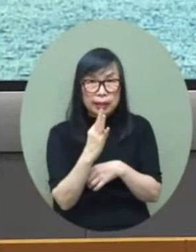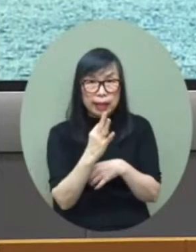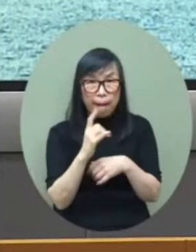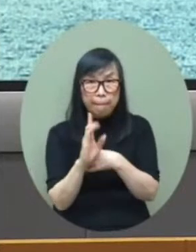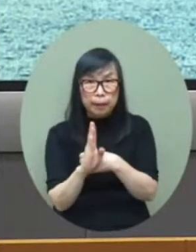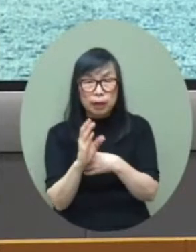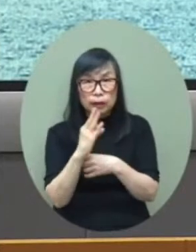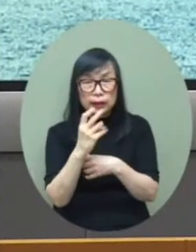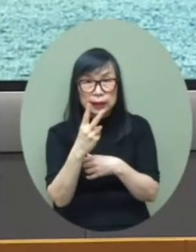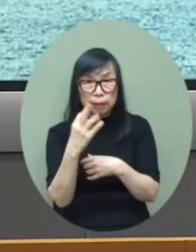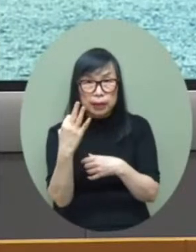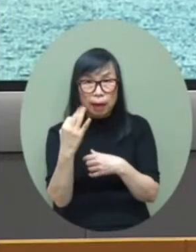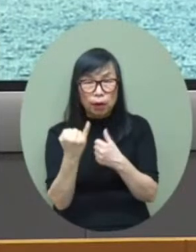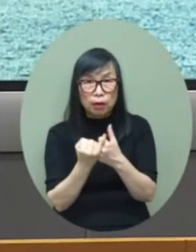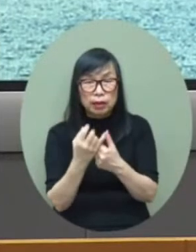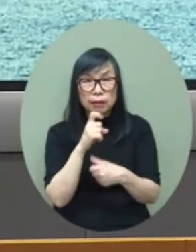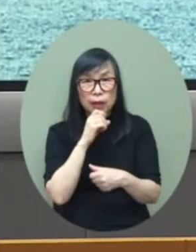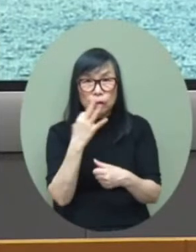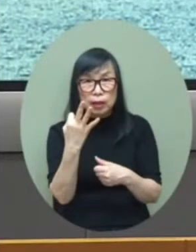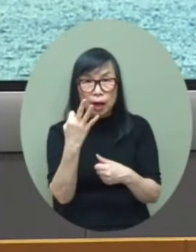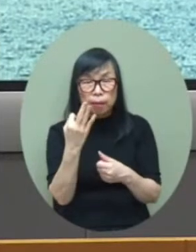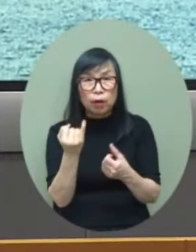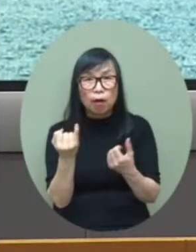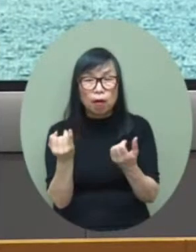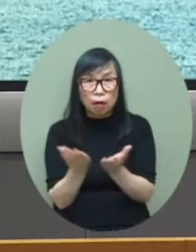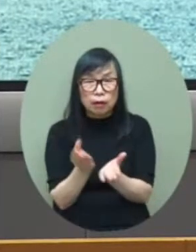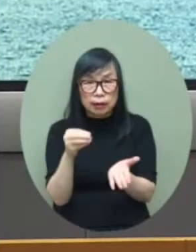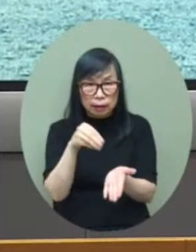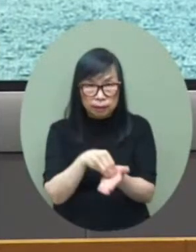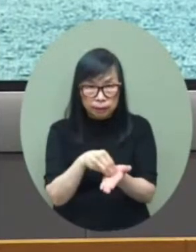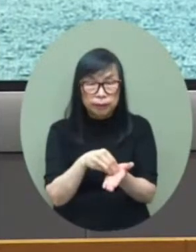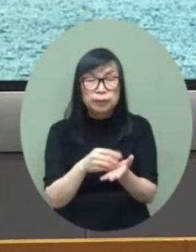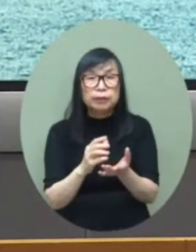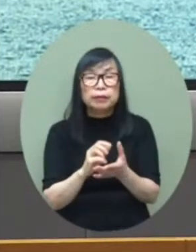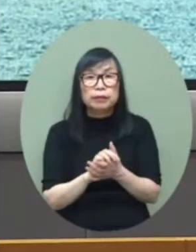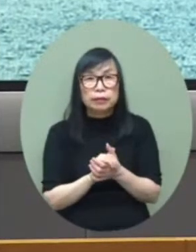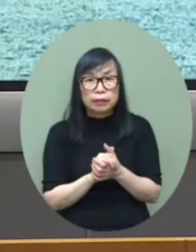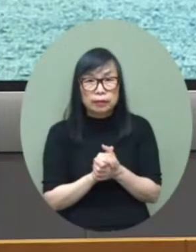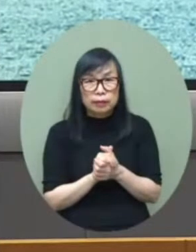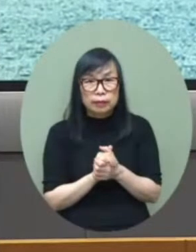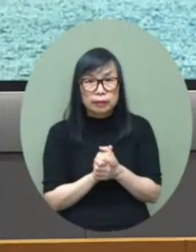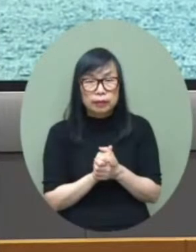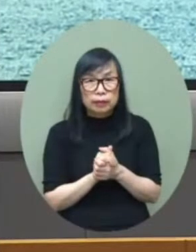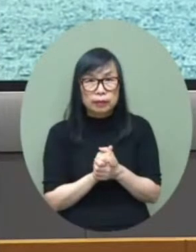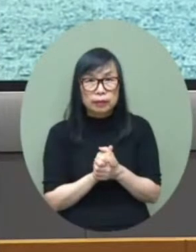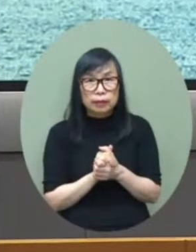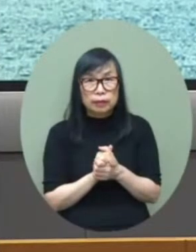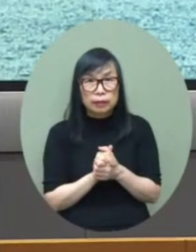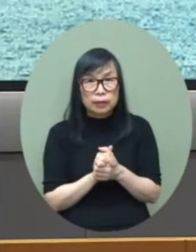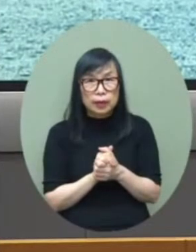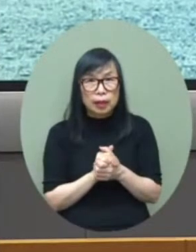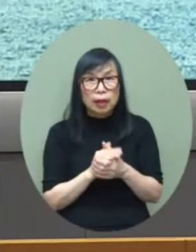in Fanling, in 3 out of 23 students confirmed in class 3B.